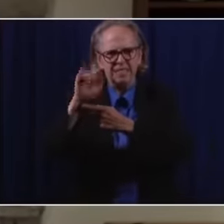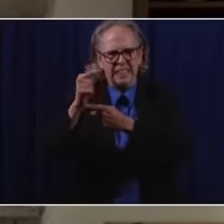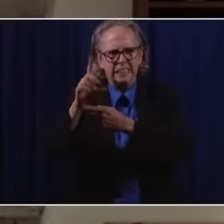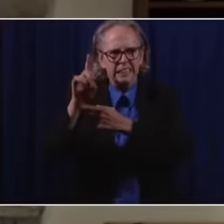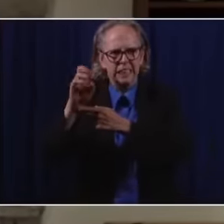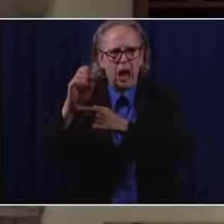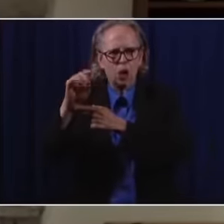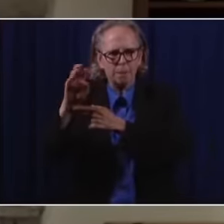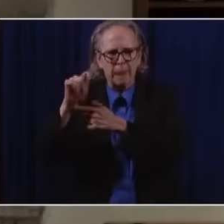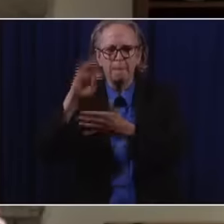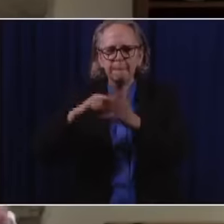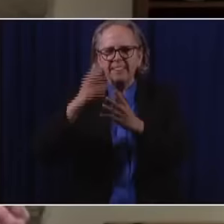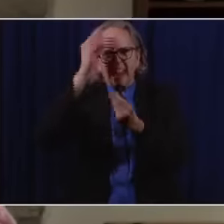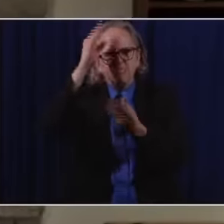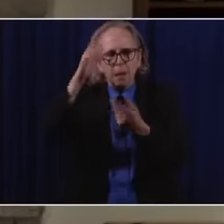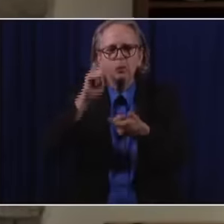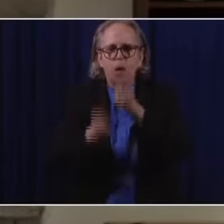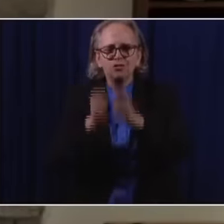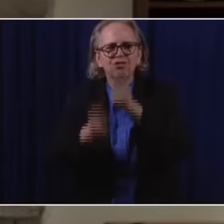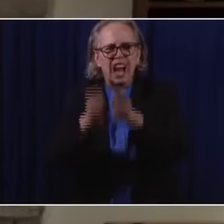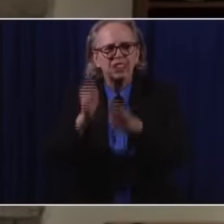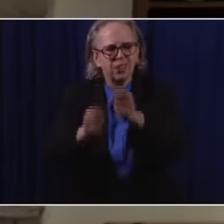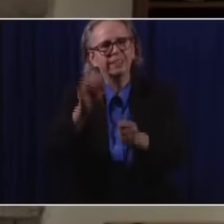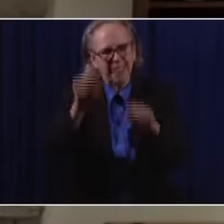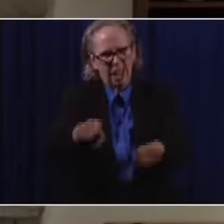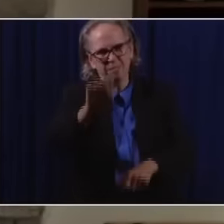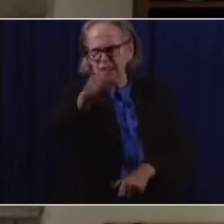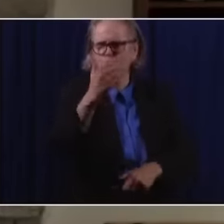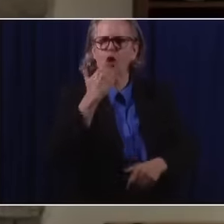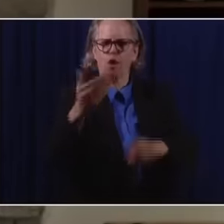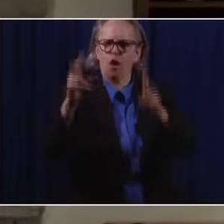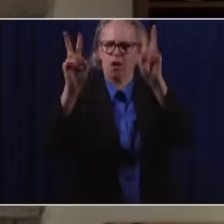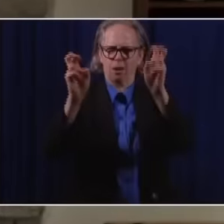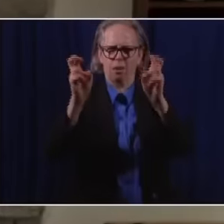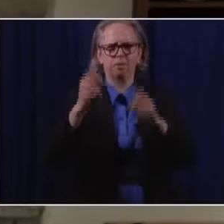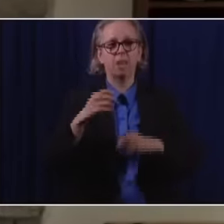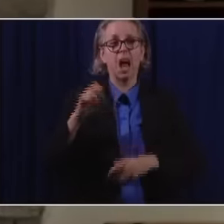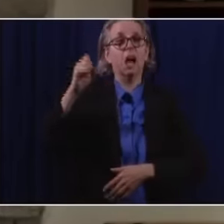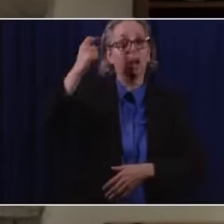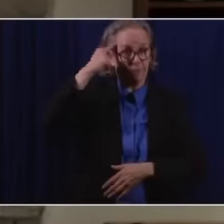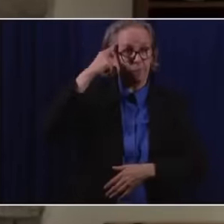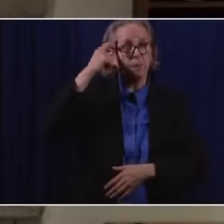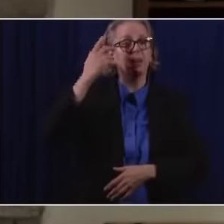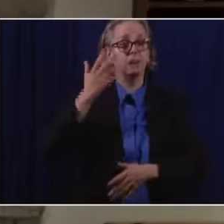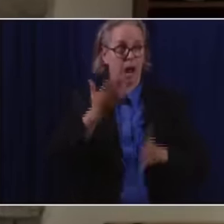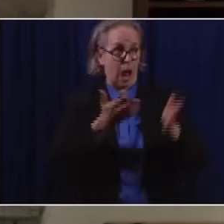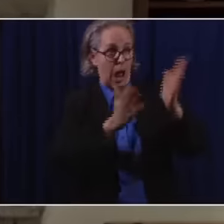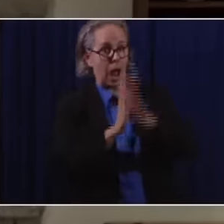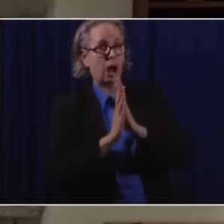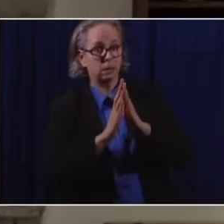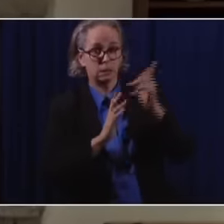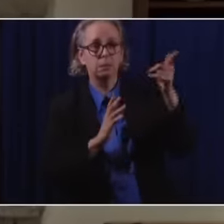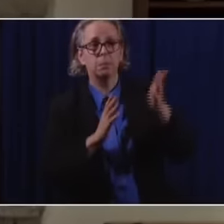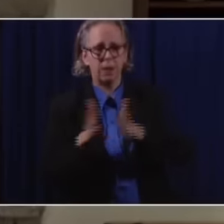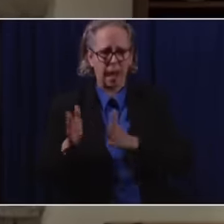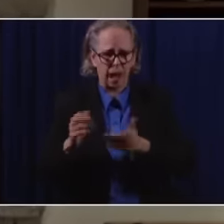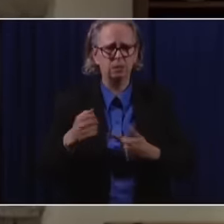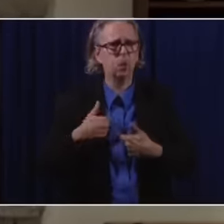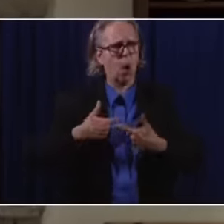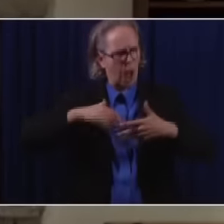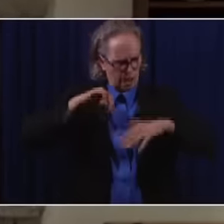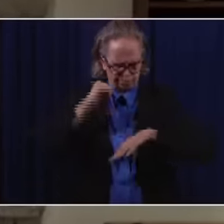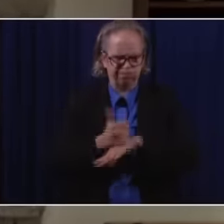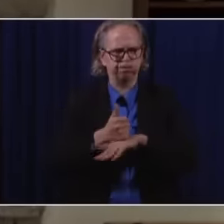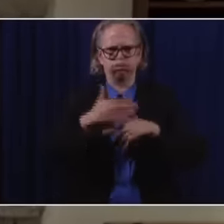us. Our big, our next step is to go online and get these different